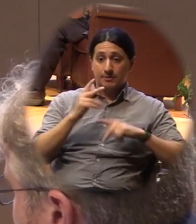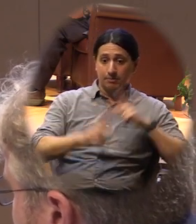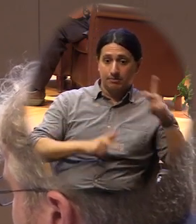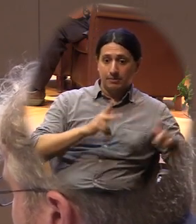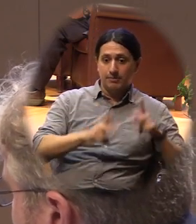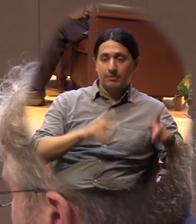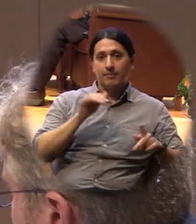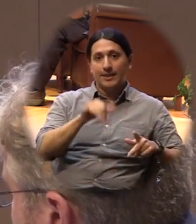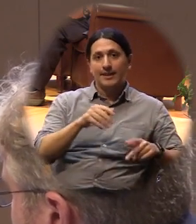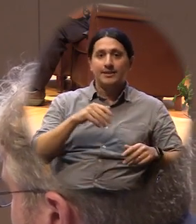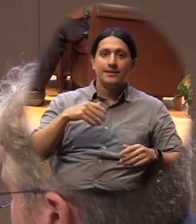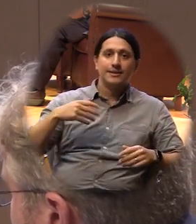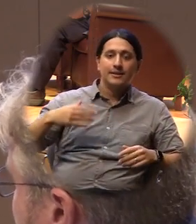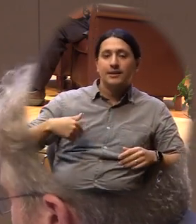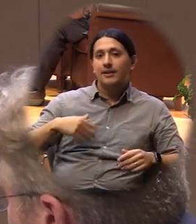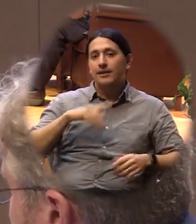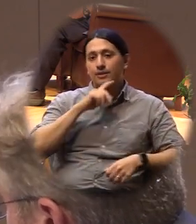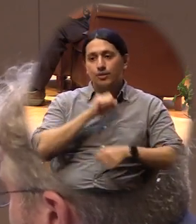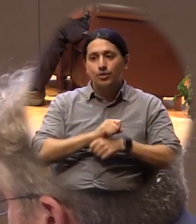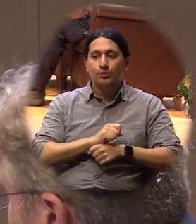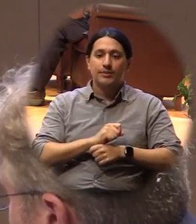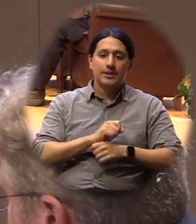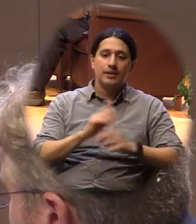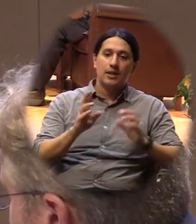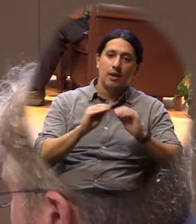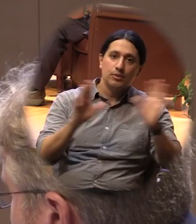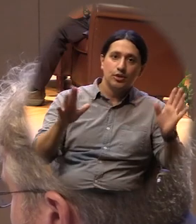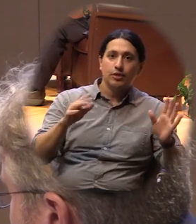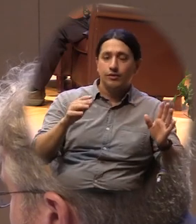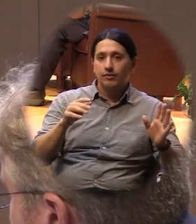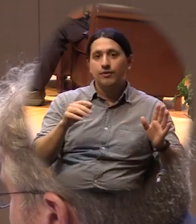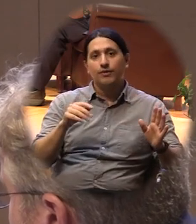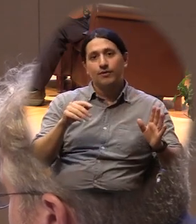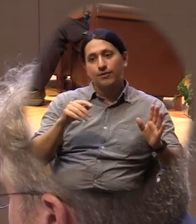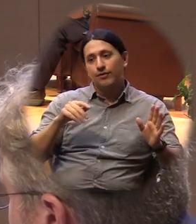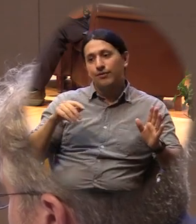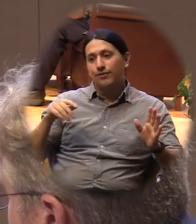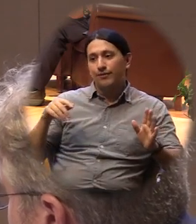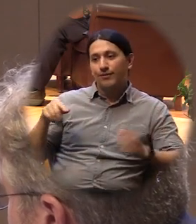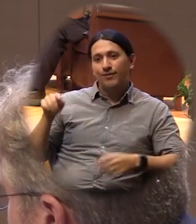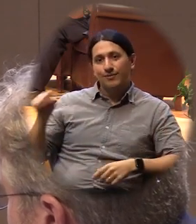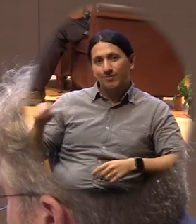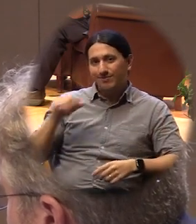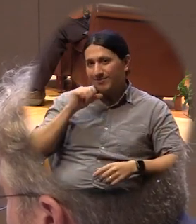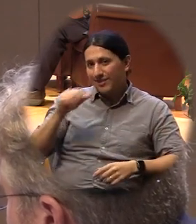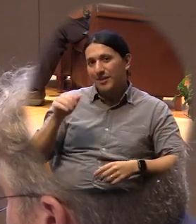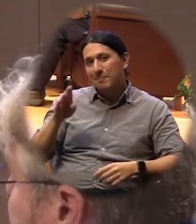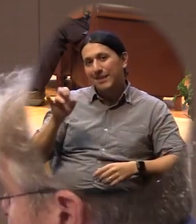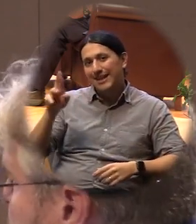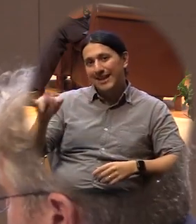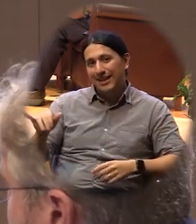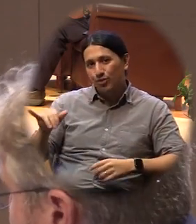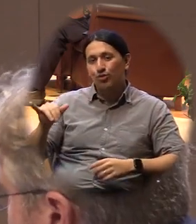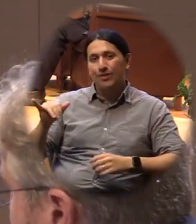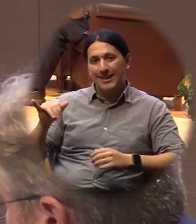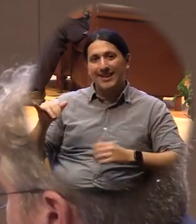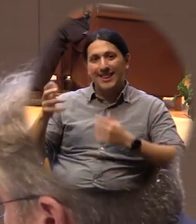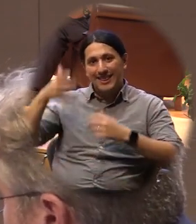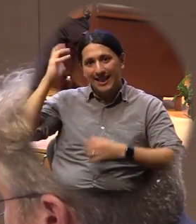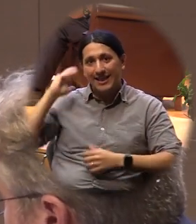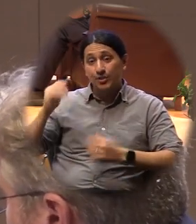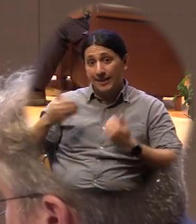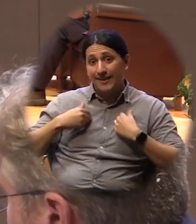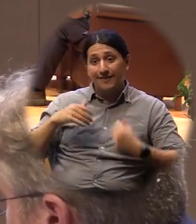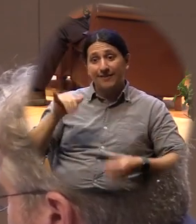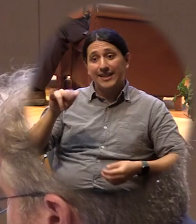articulated and like observed that there are non-binary lions. I think there, you know, there's likely intersex animals, just like there are